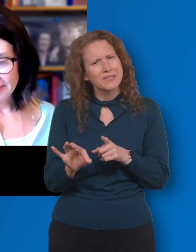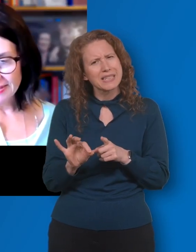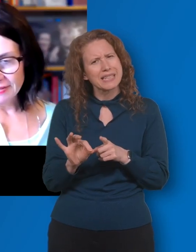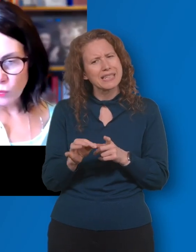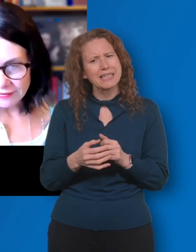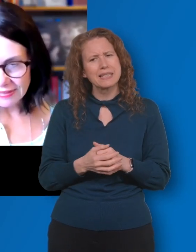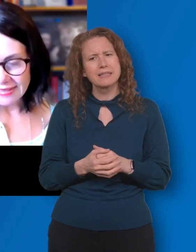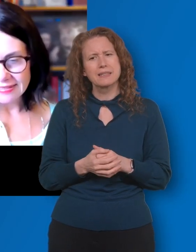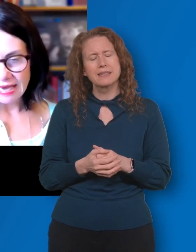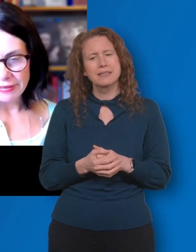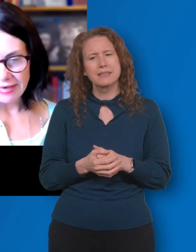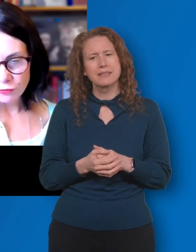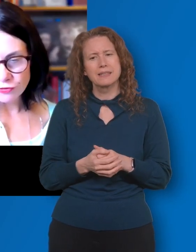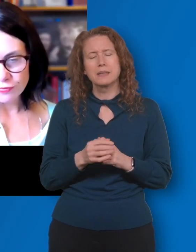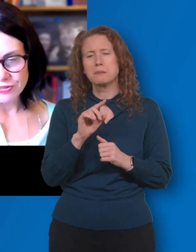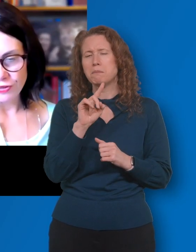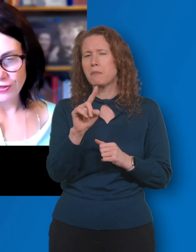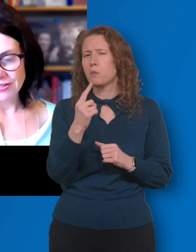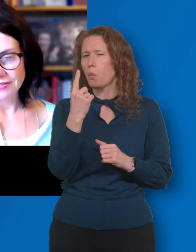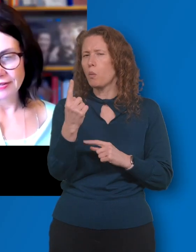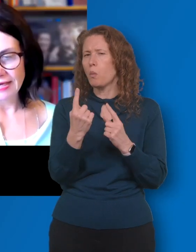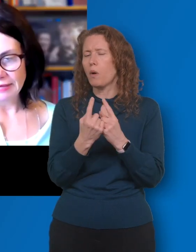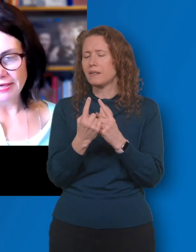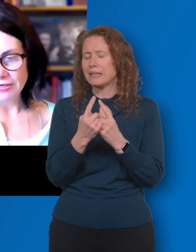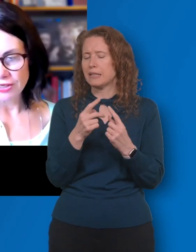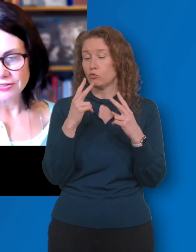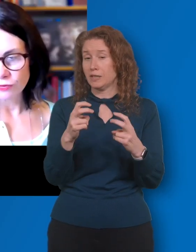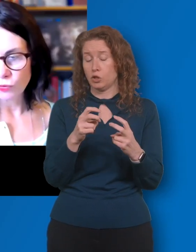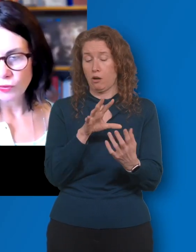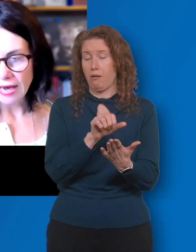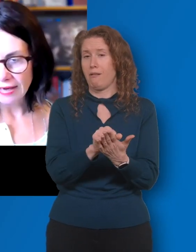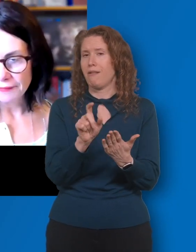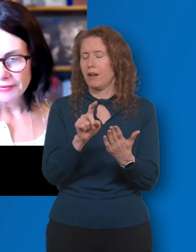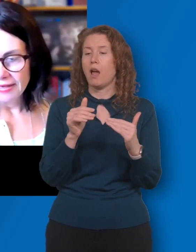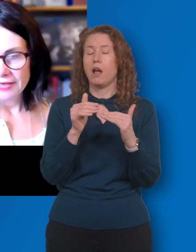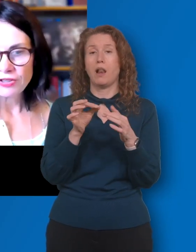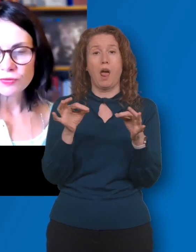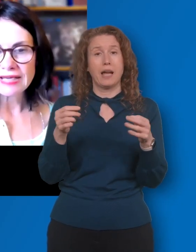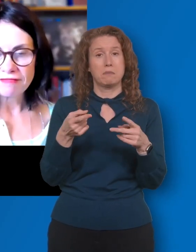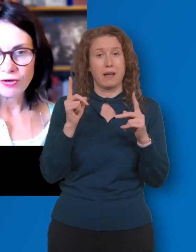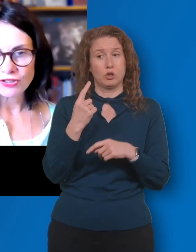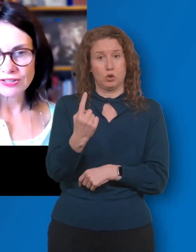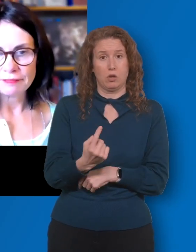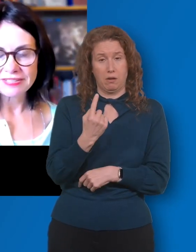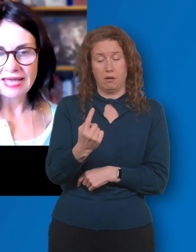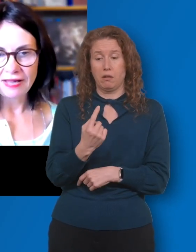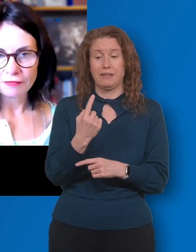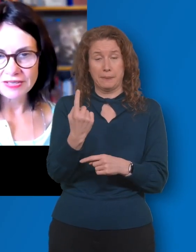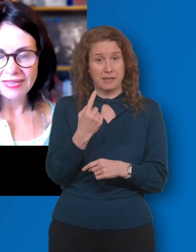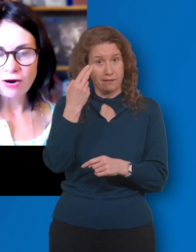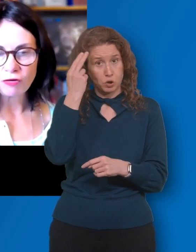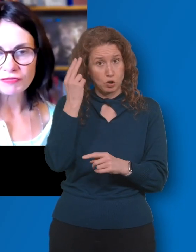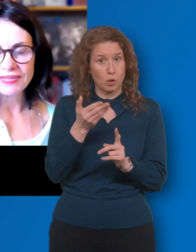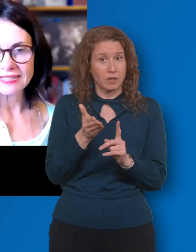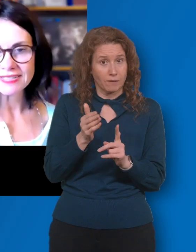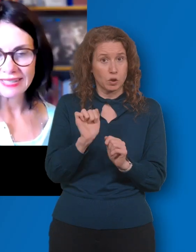but one thing that is coming out of the research is line managers who are neurodivergent themselves.